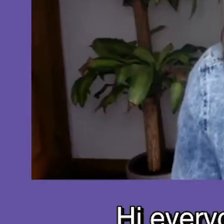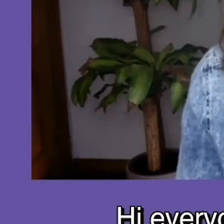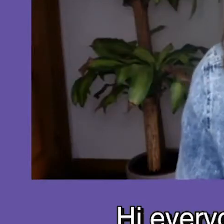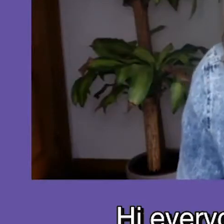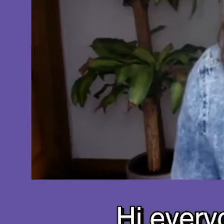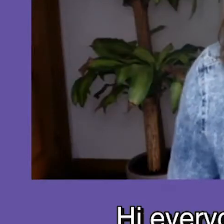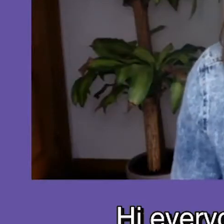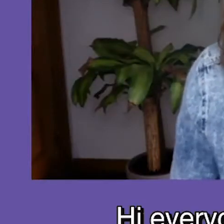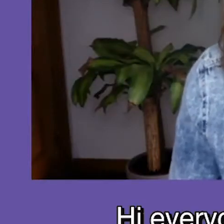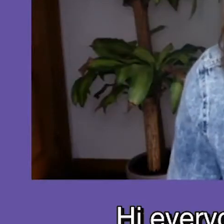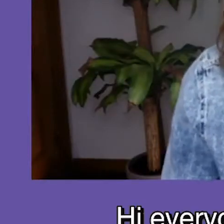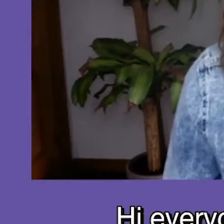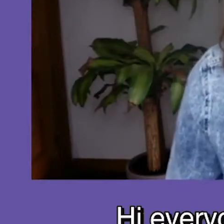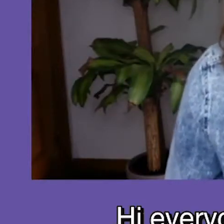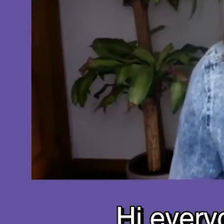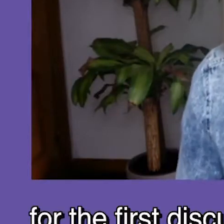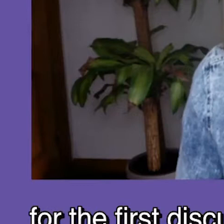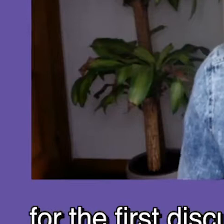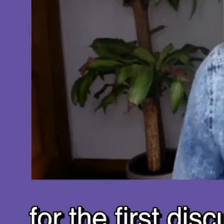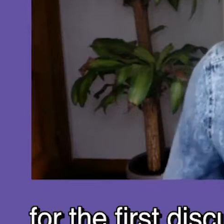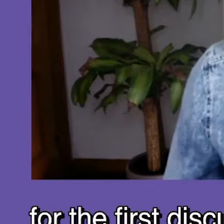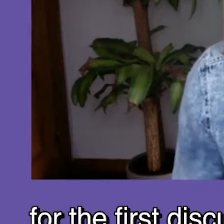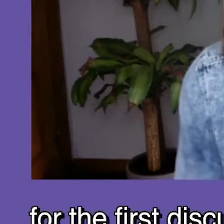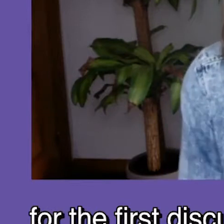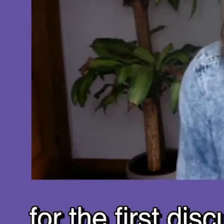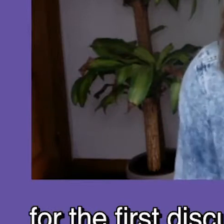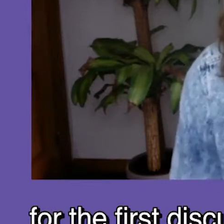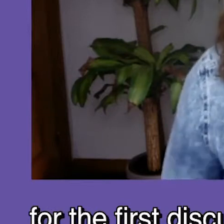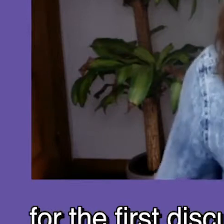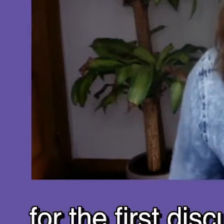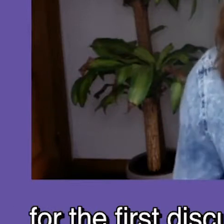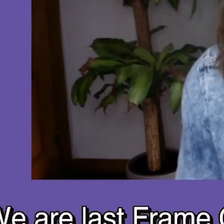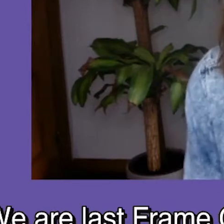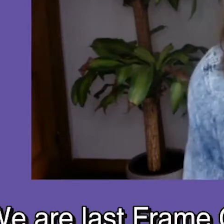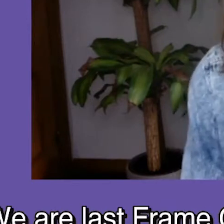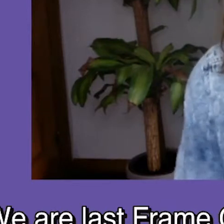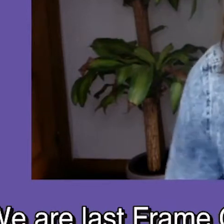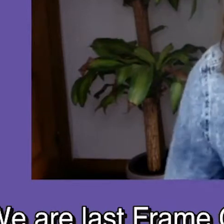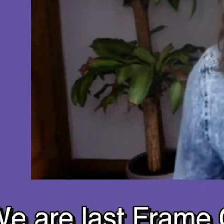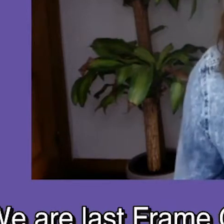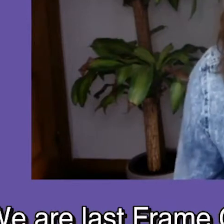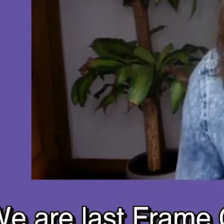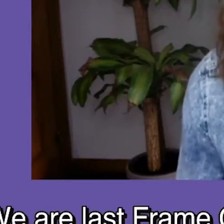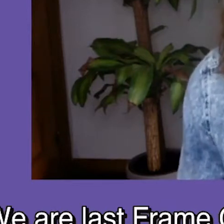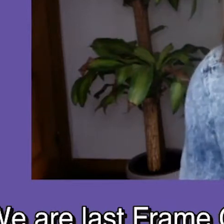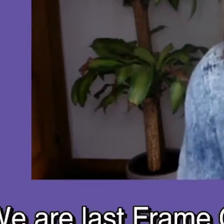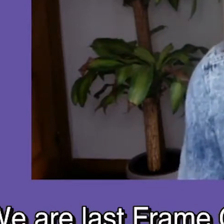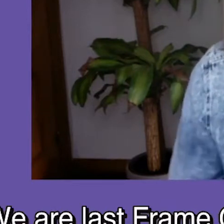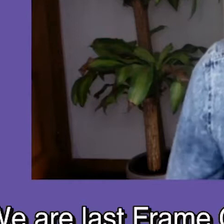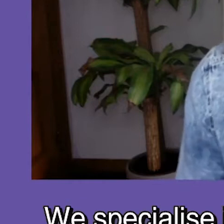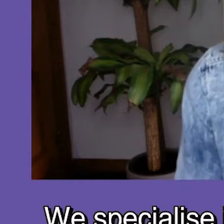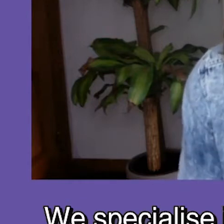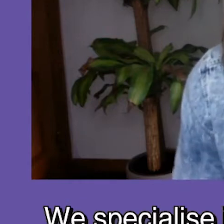Hi everyone, thank you very much for joining us for this first discussion panel of Womxn Fest. We're a Last Film Club, we're a film club based in East London, and